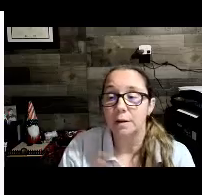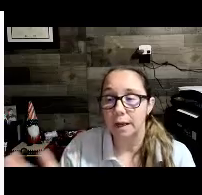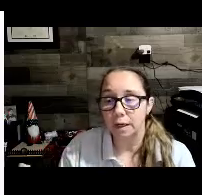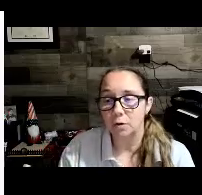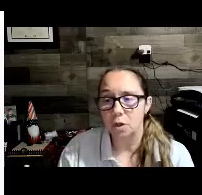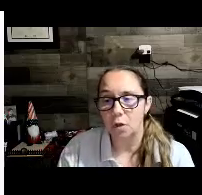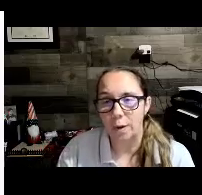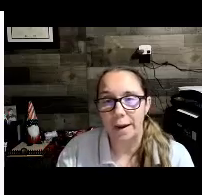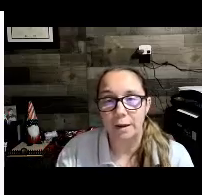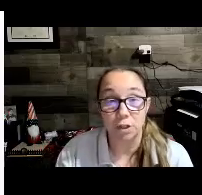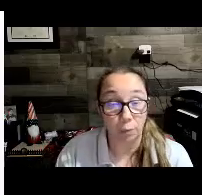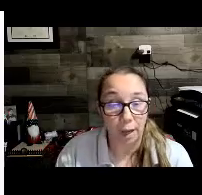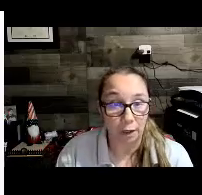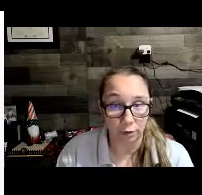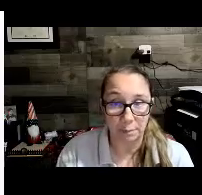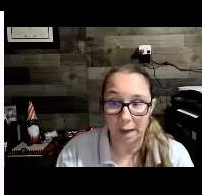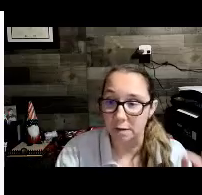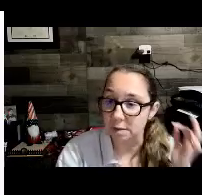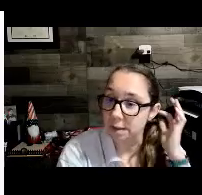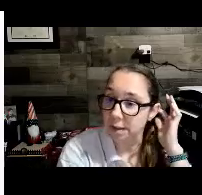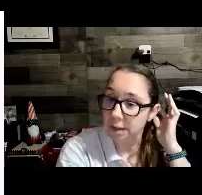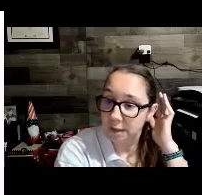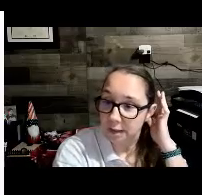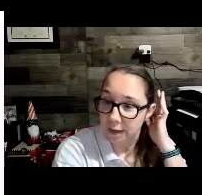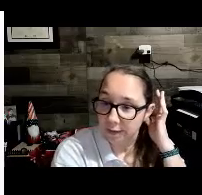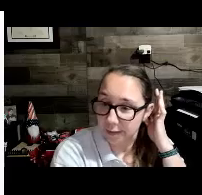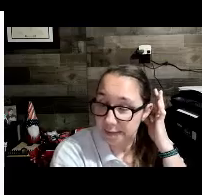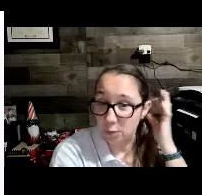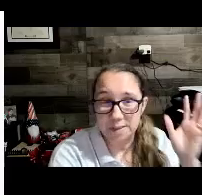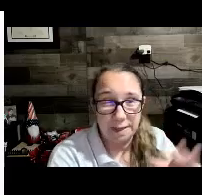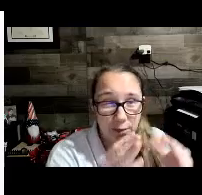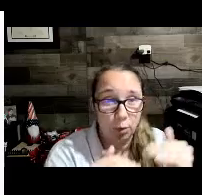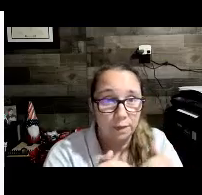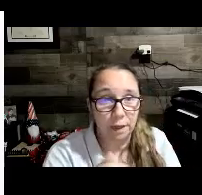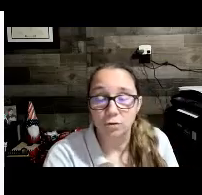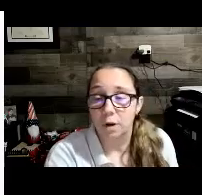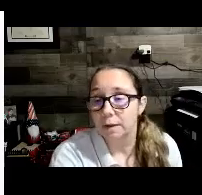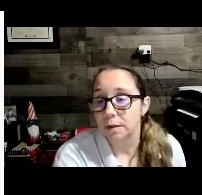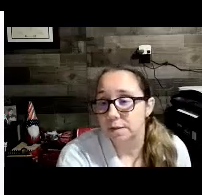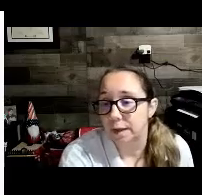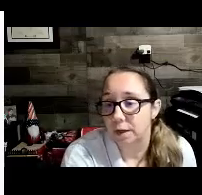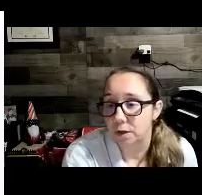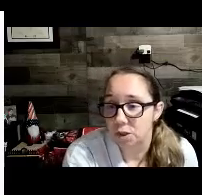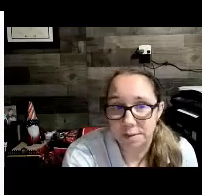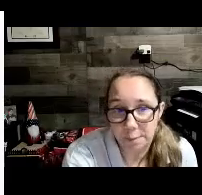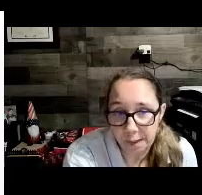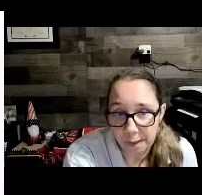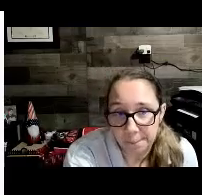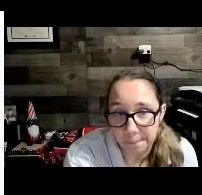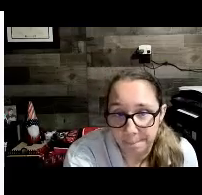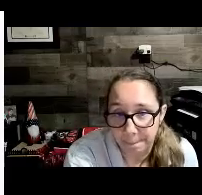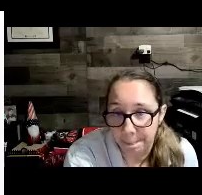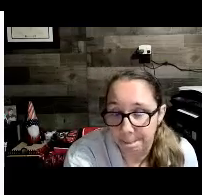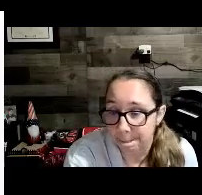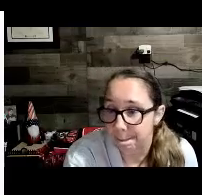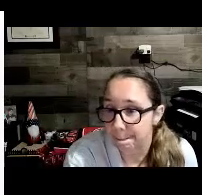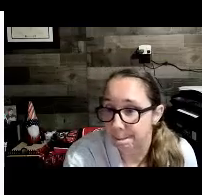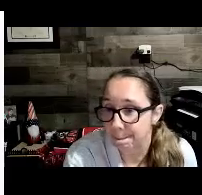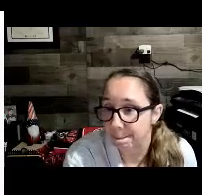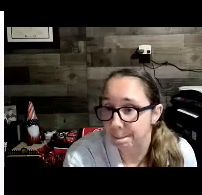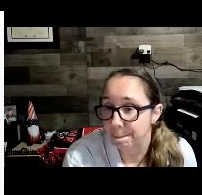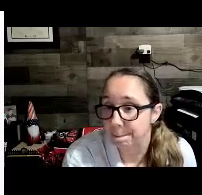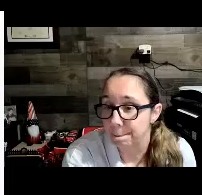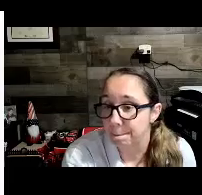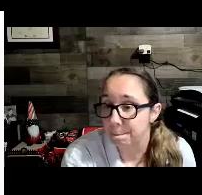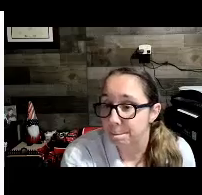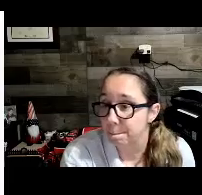5 and it goes all the way out to 100 miles. And like I said, we'll see what that drop down looks like here in just a minute.